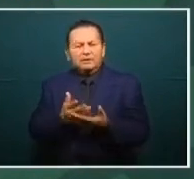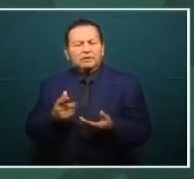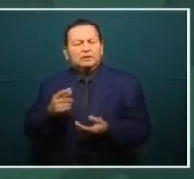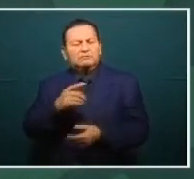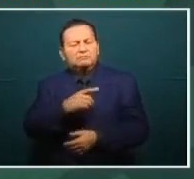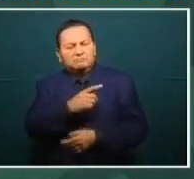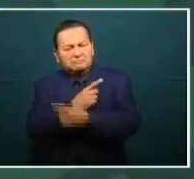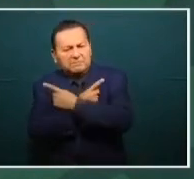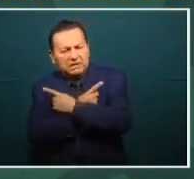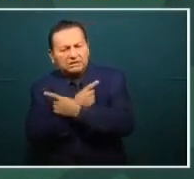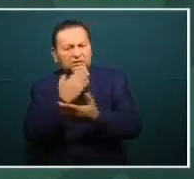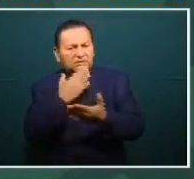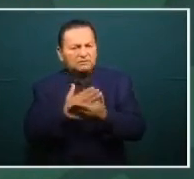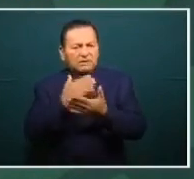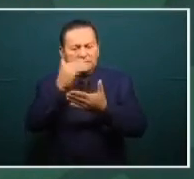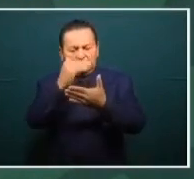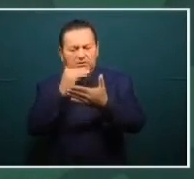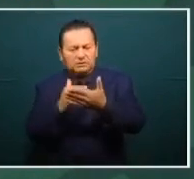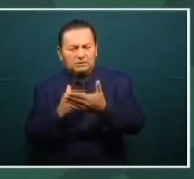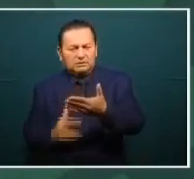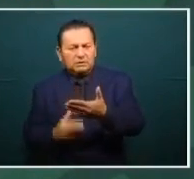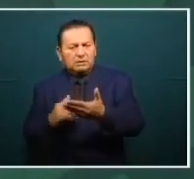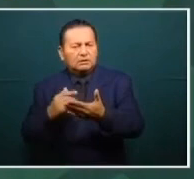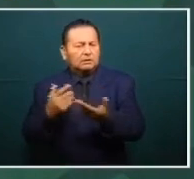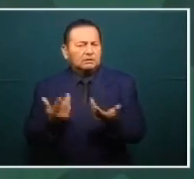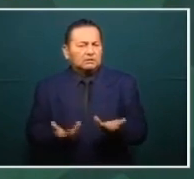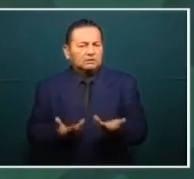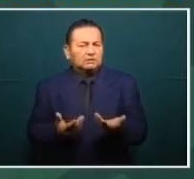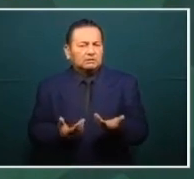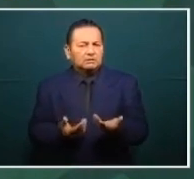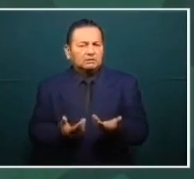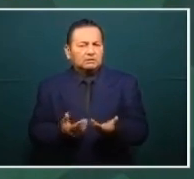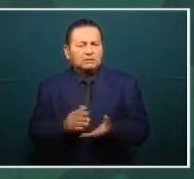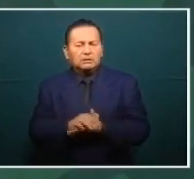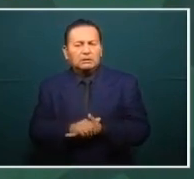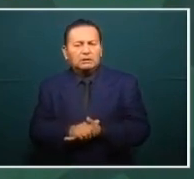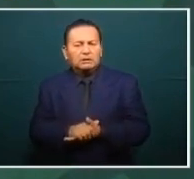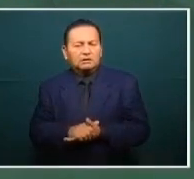And how long are we going to have a politic that's prudent and